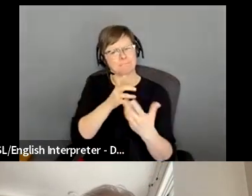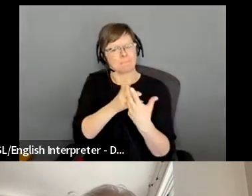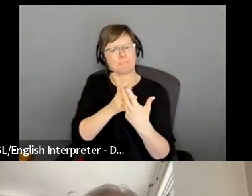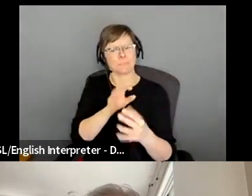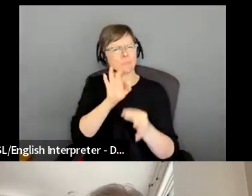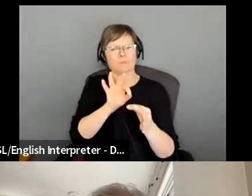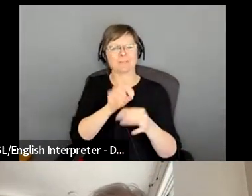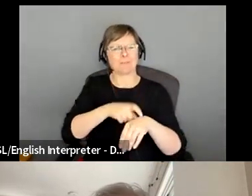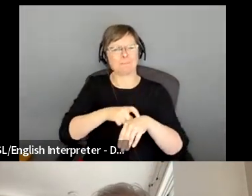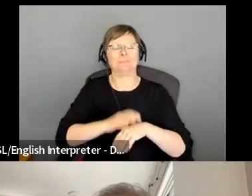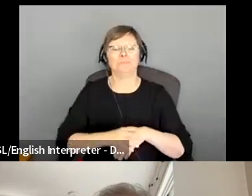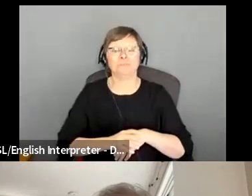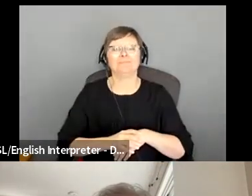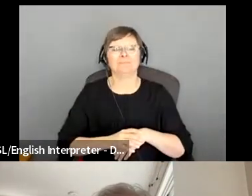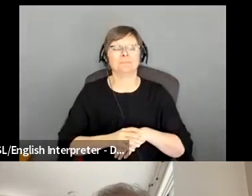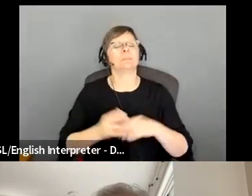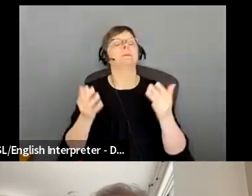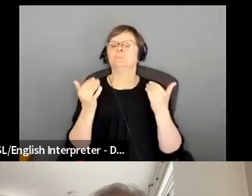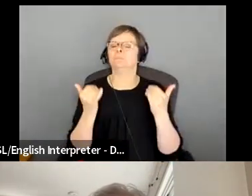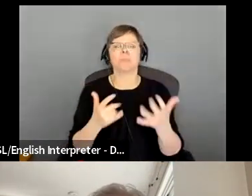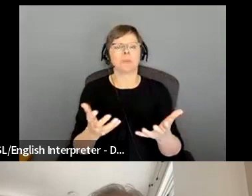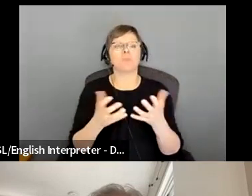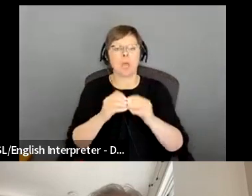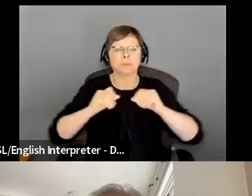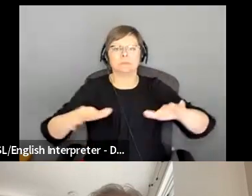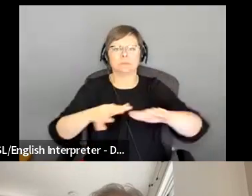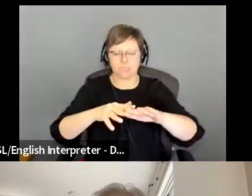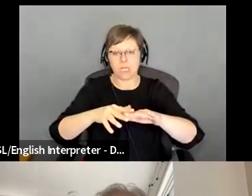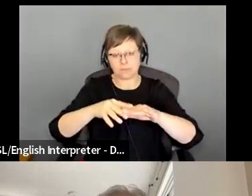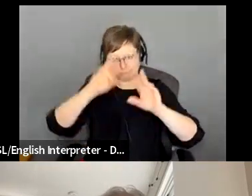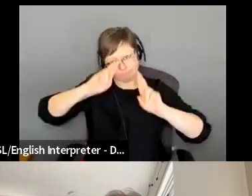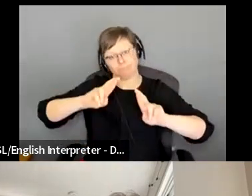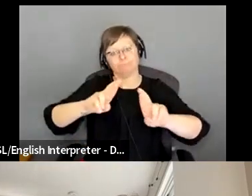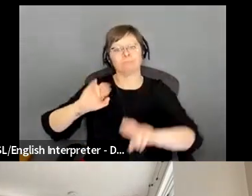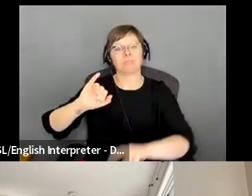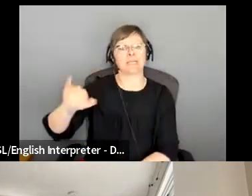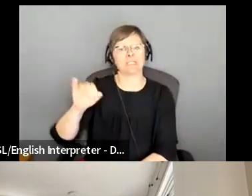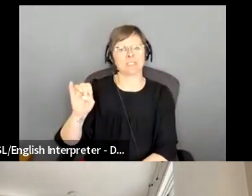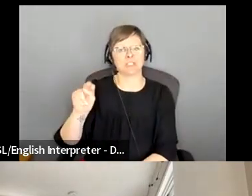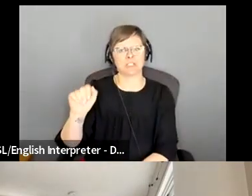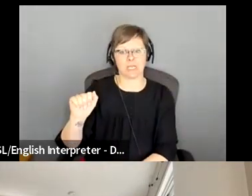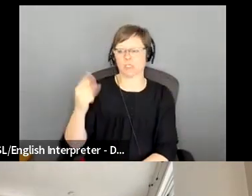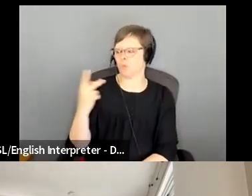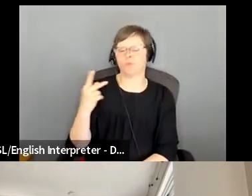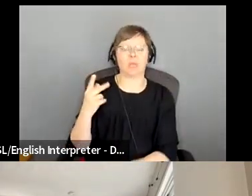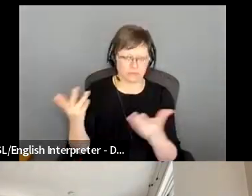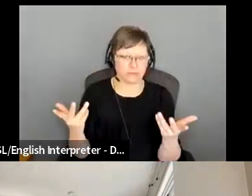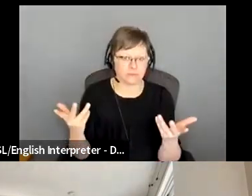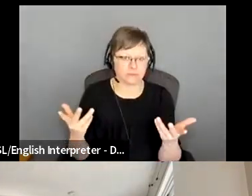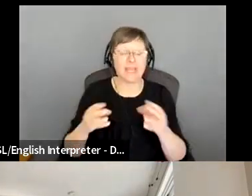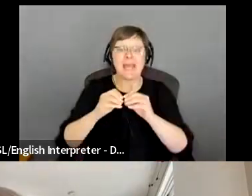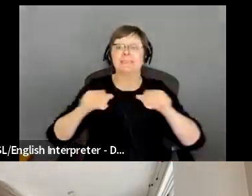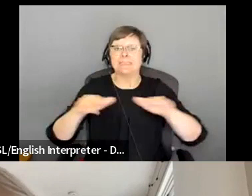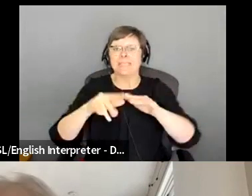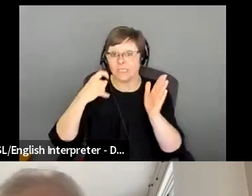we do jump in, we'd like to do a land acknowledgement ourselves, kind of Jen and I, of where we're coming to you from. I think the land